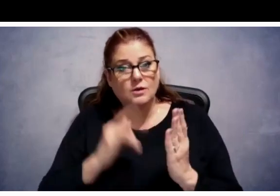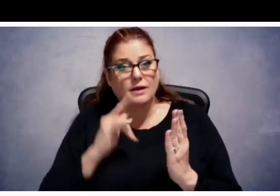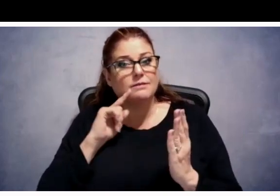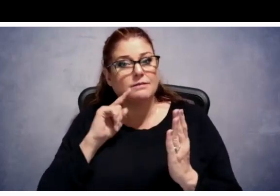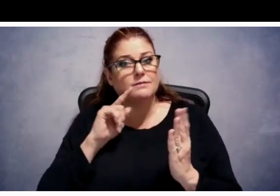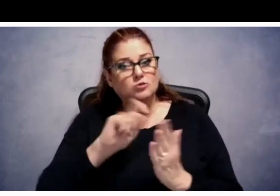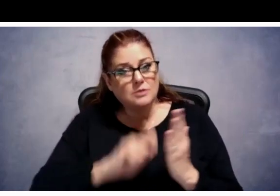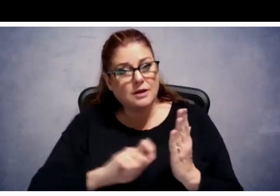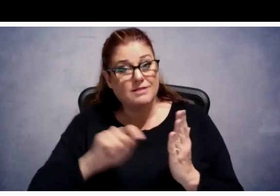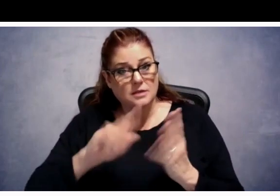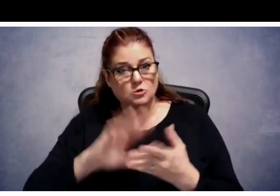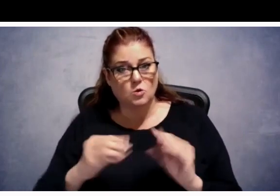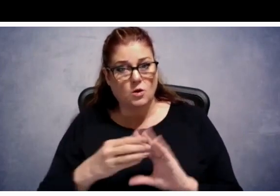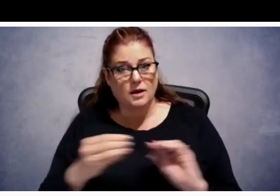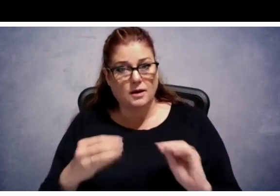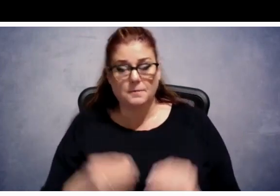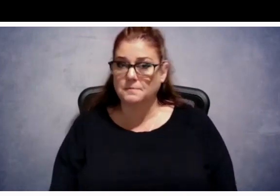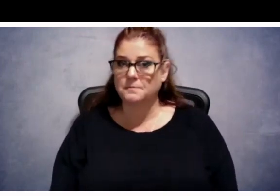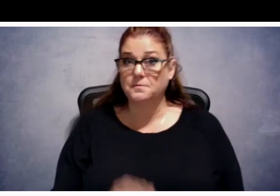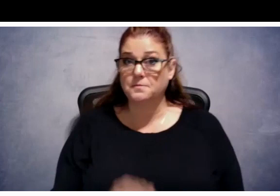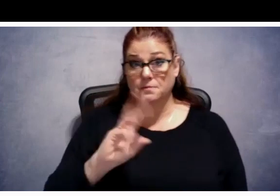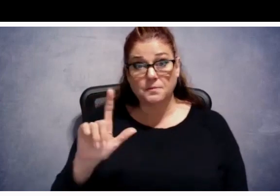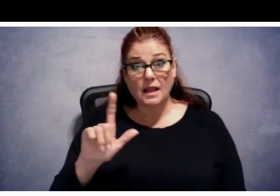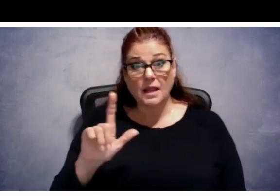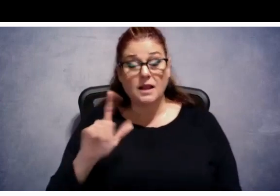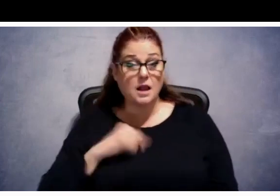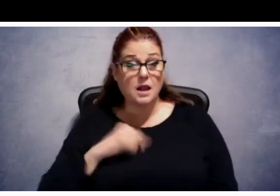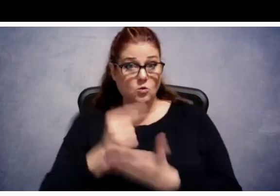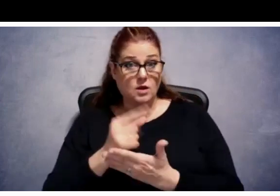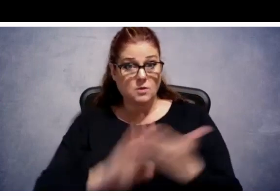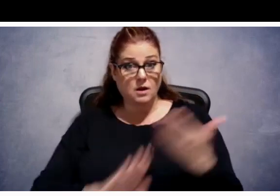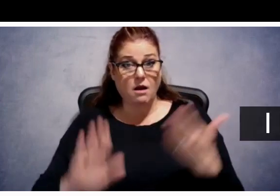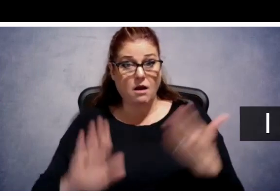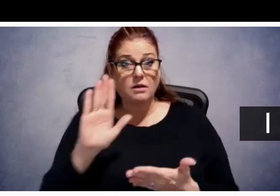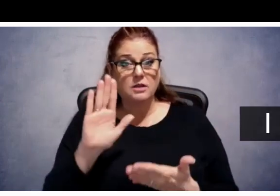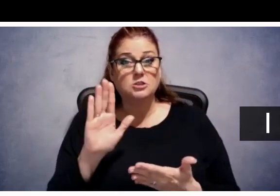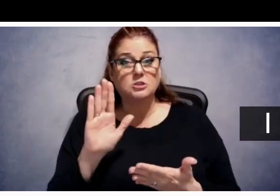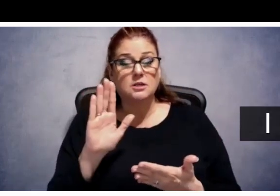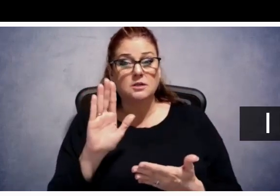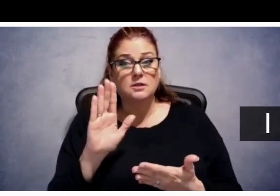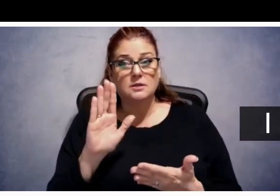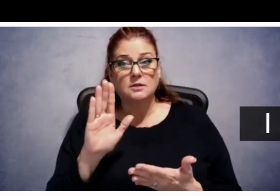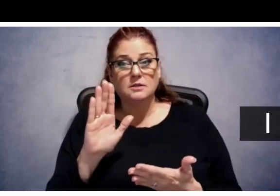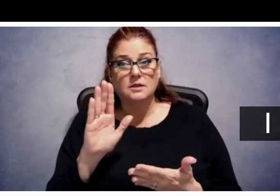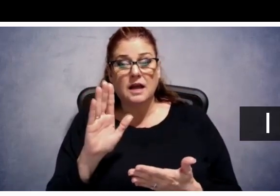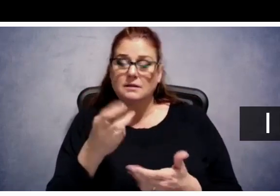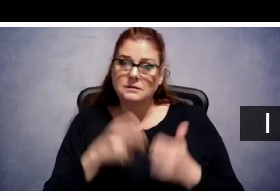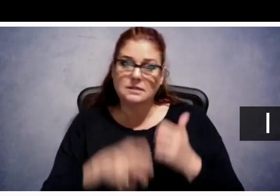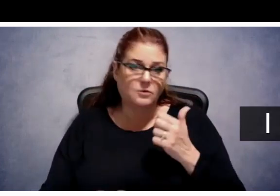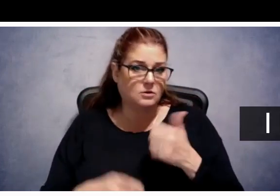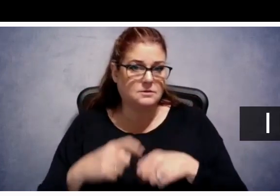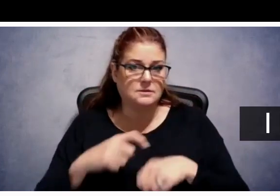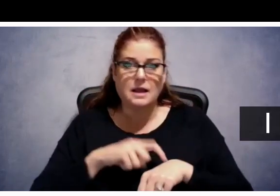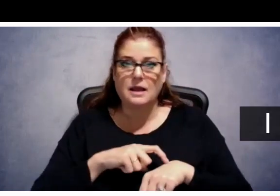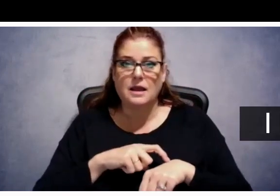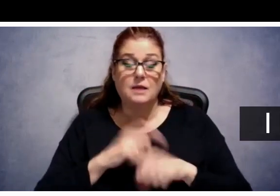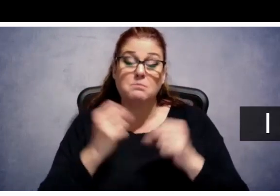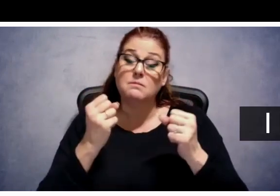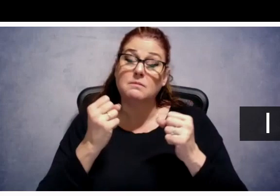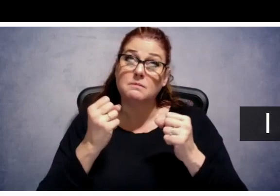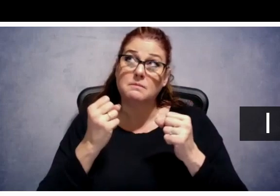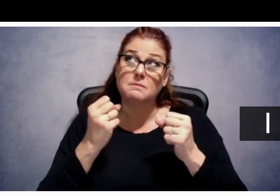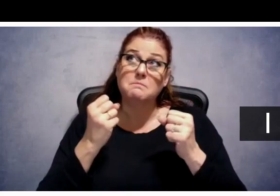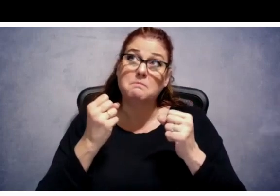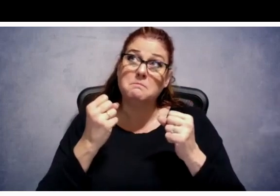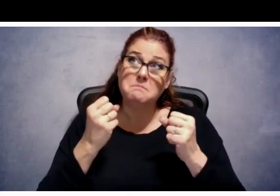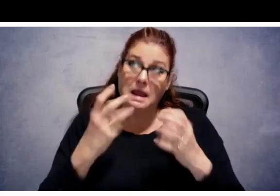particular story? Well, when I graduated from college, I had a tough time for many not